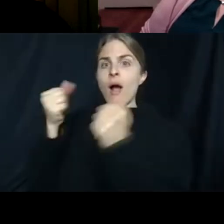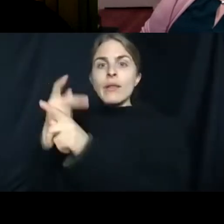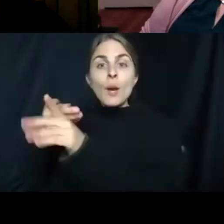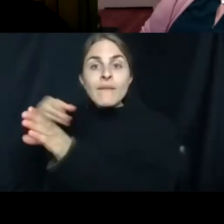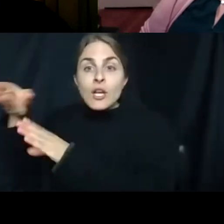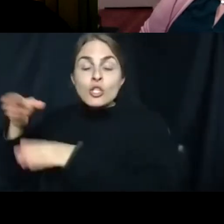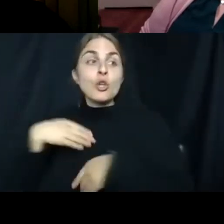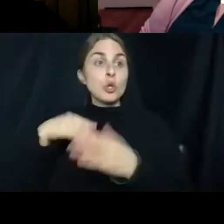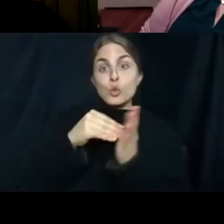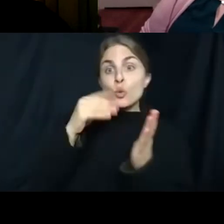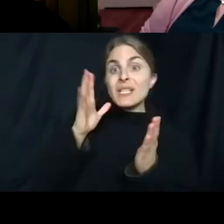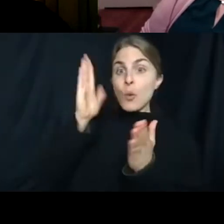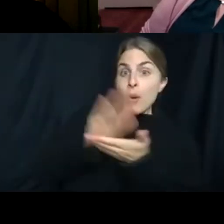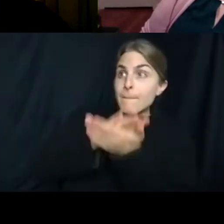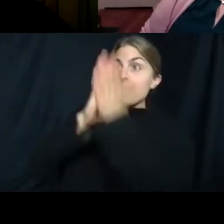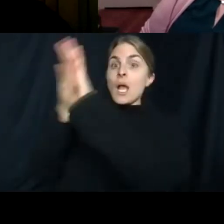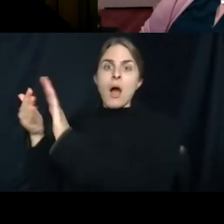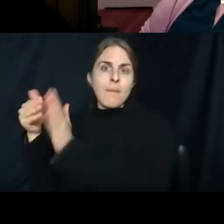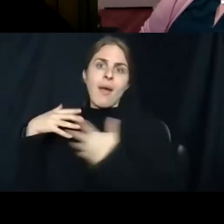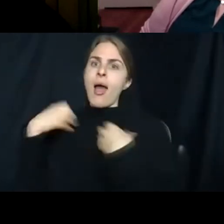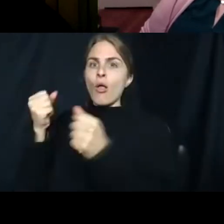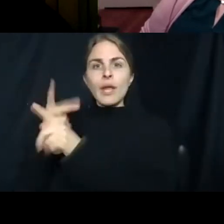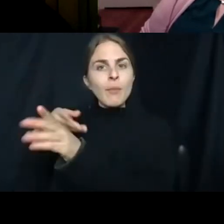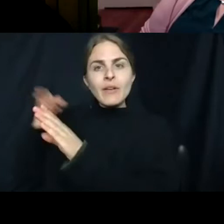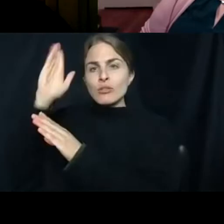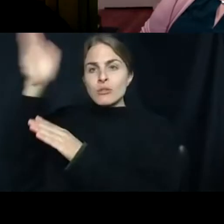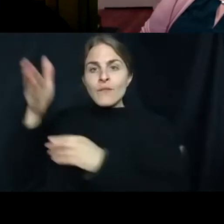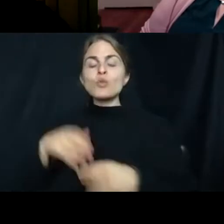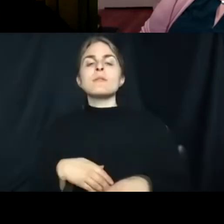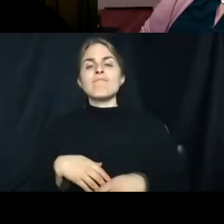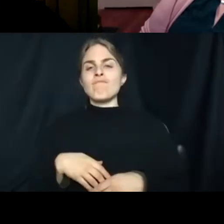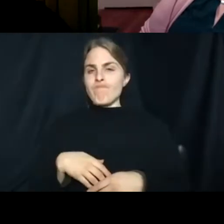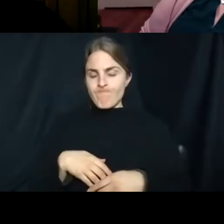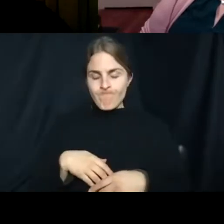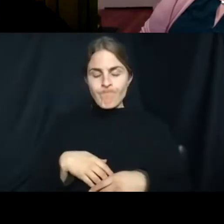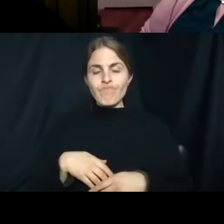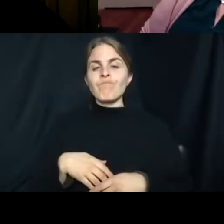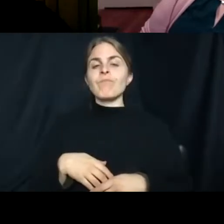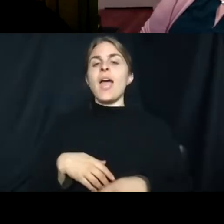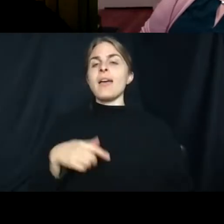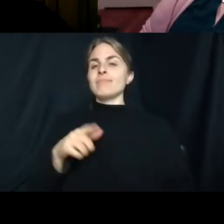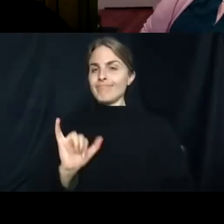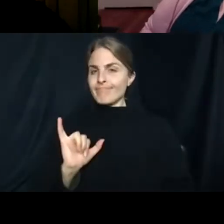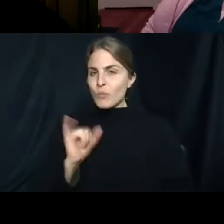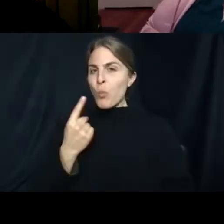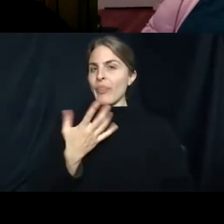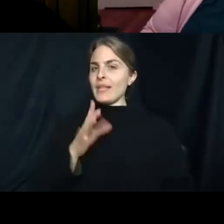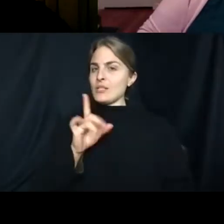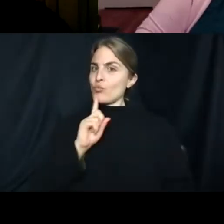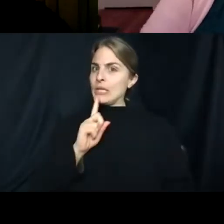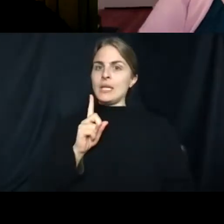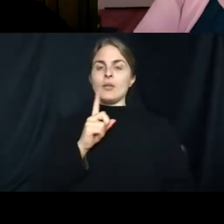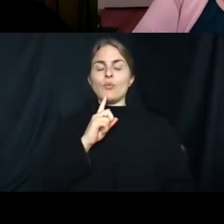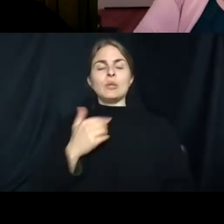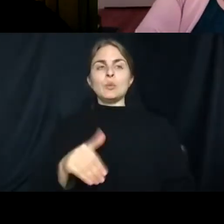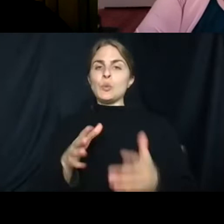that are hoping to become healthcare professionals. And something that I think is so incredibly important, and this is something that I'm